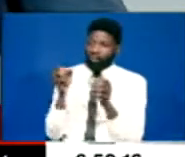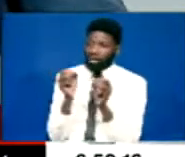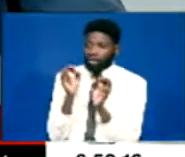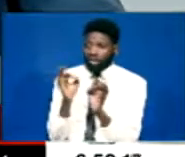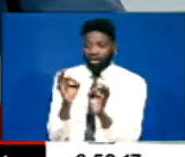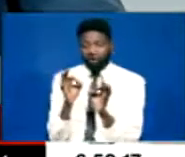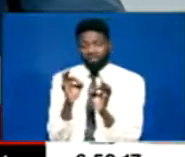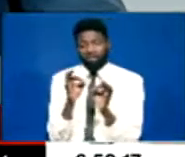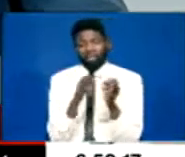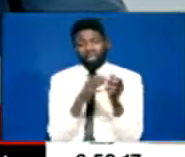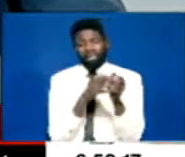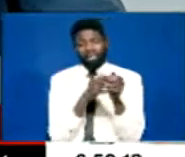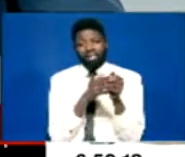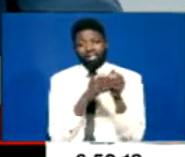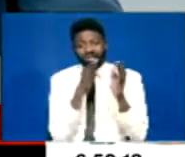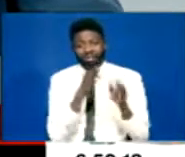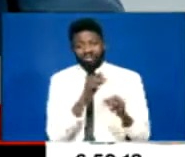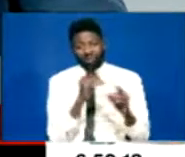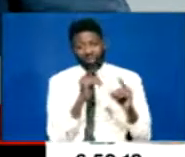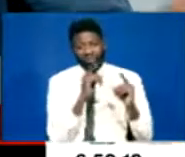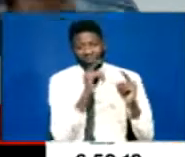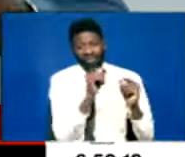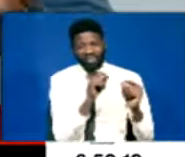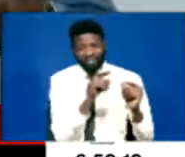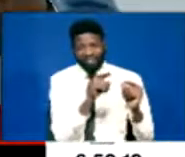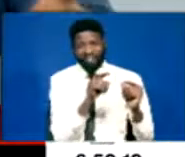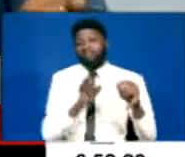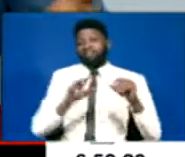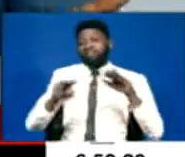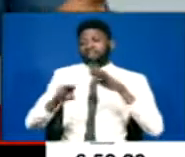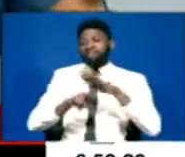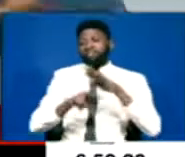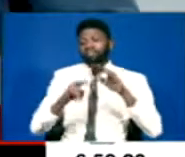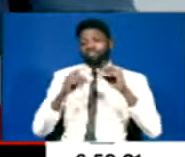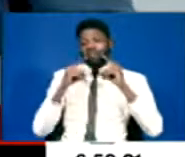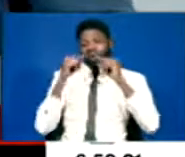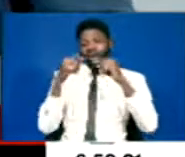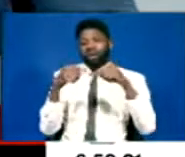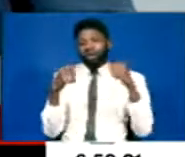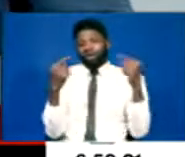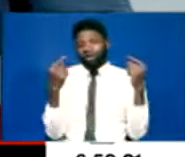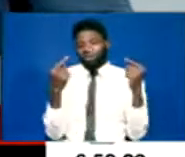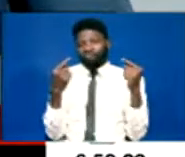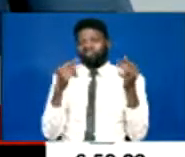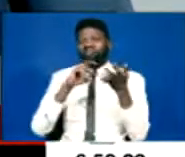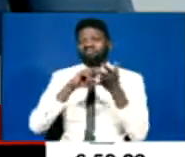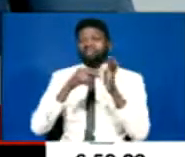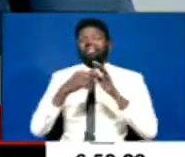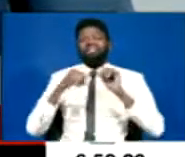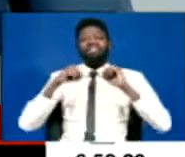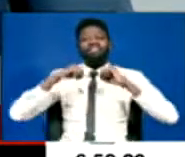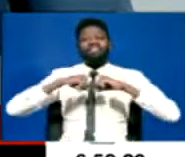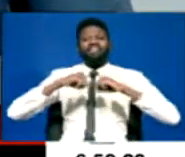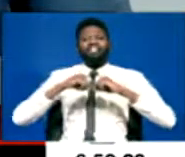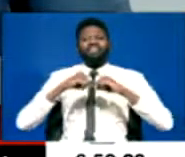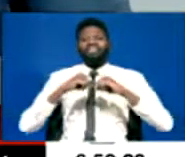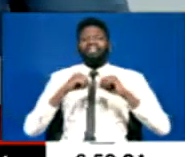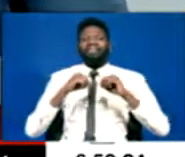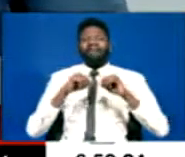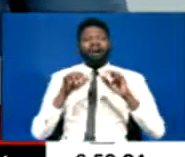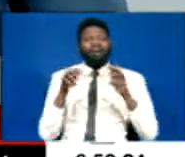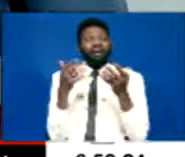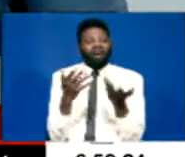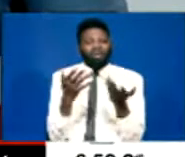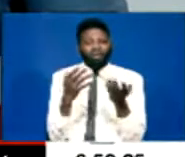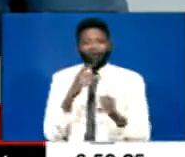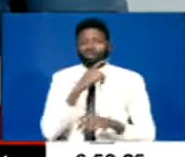the left hand is saying this and the right hand is saying the other one. So what is the point of convergence? And, you know, Wajakoya had to come out and